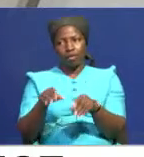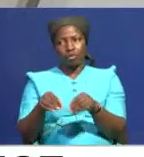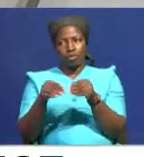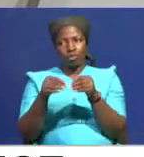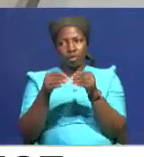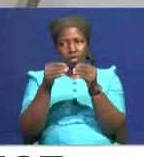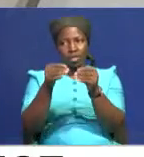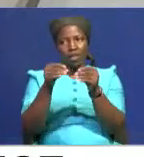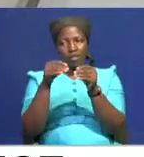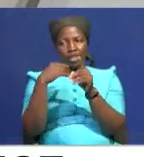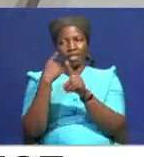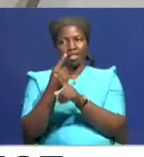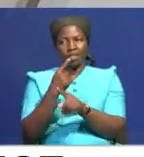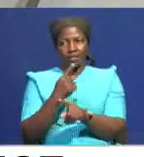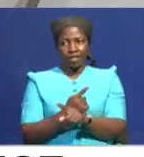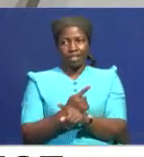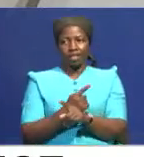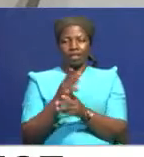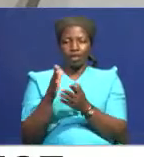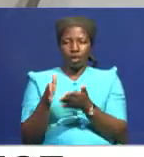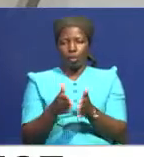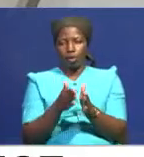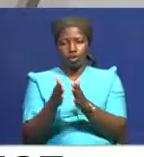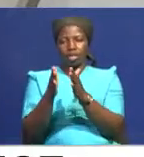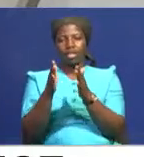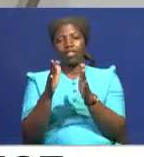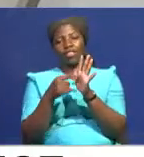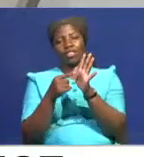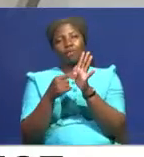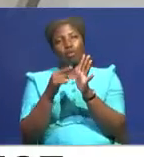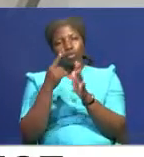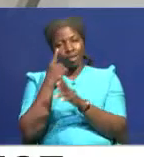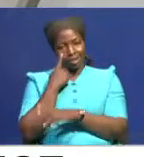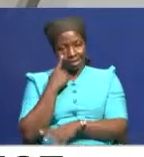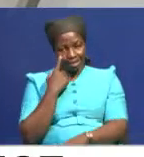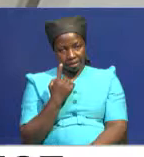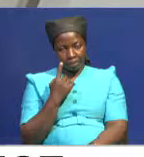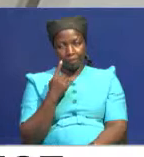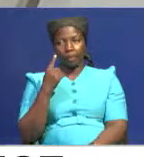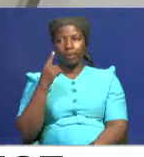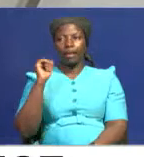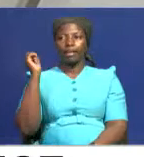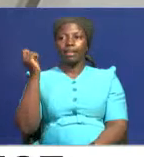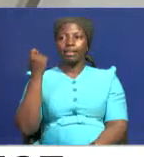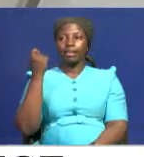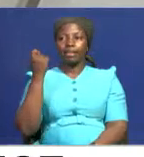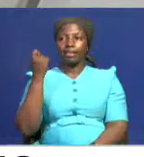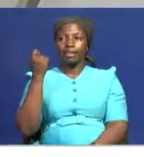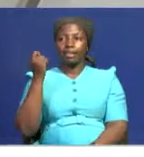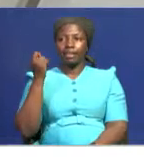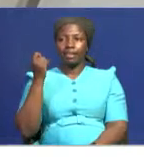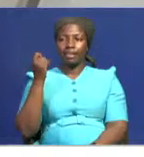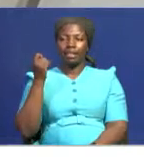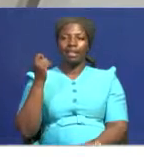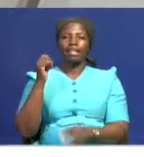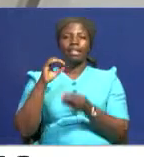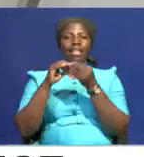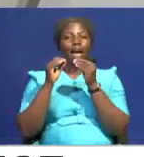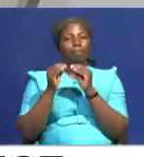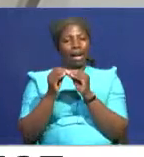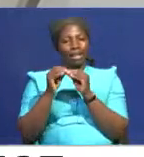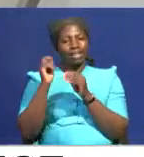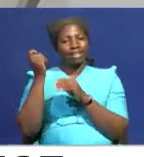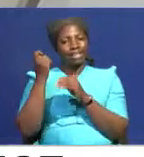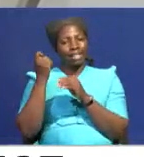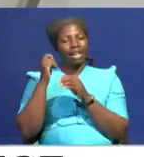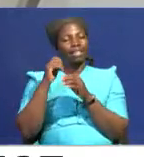birth to various opportunities. Like you see, and Kenyan, our population, I would say, we are very